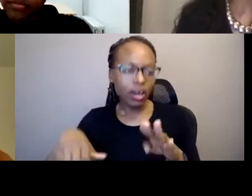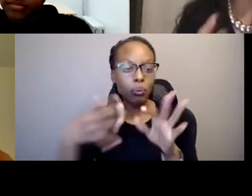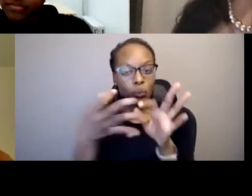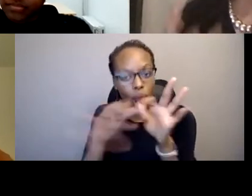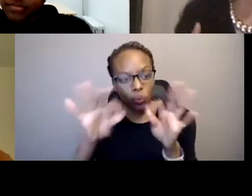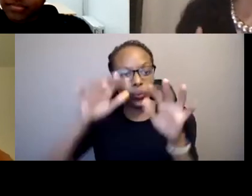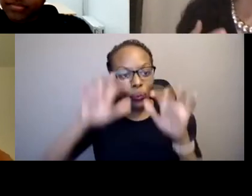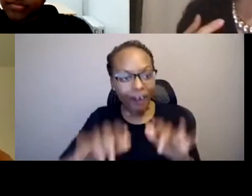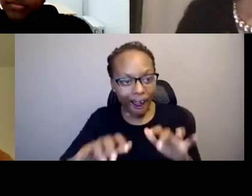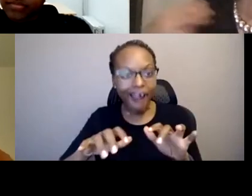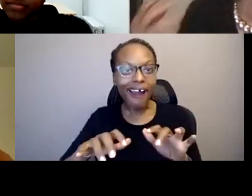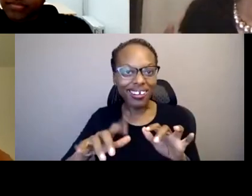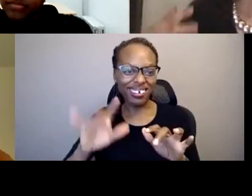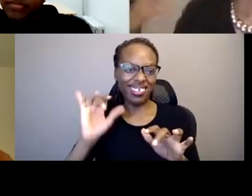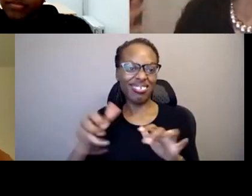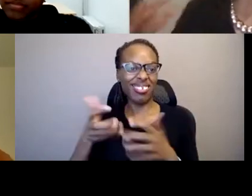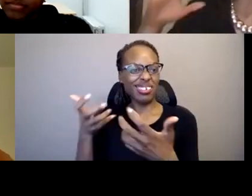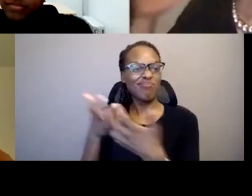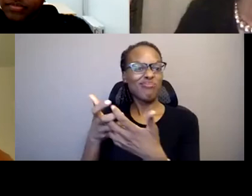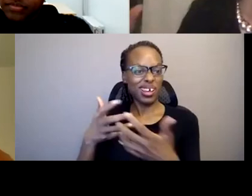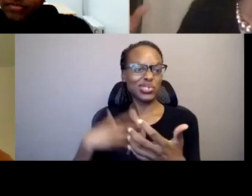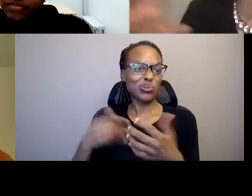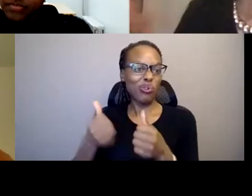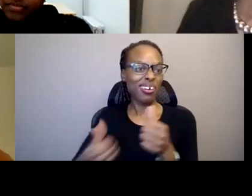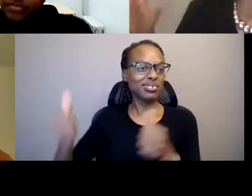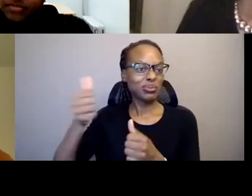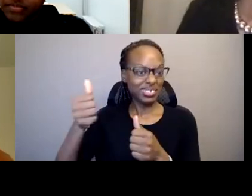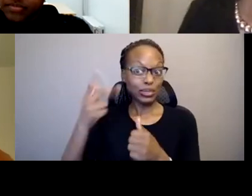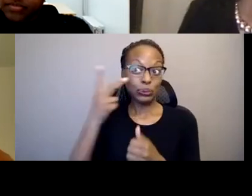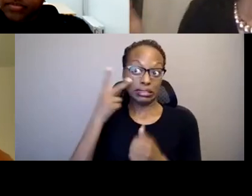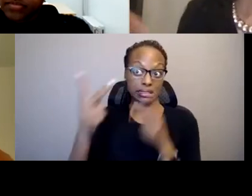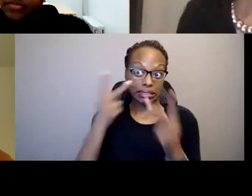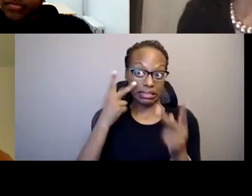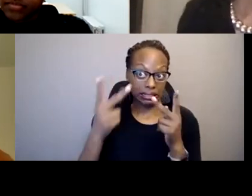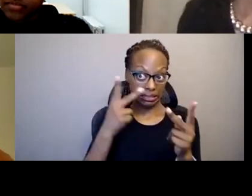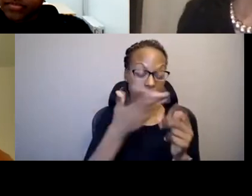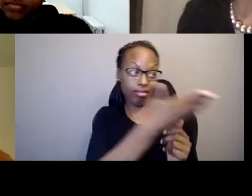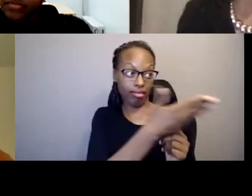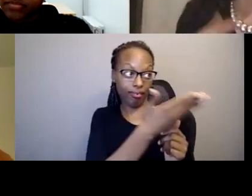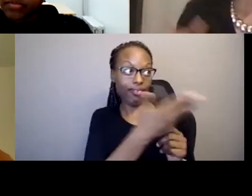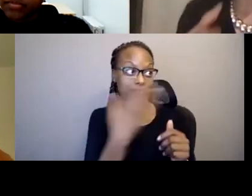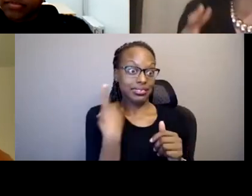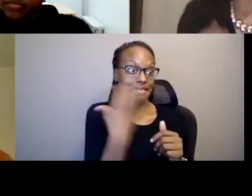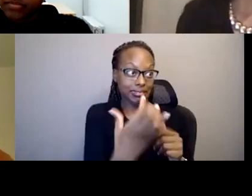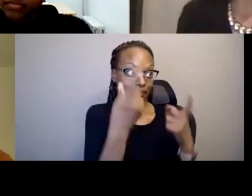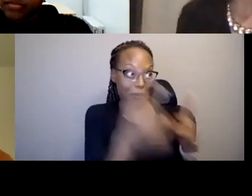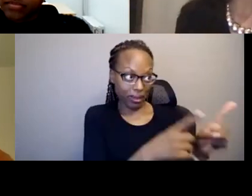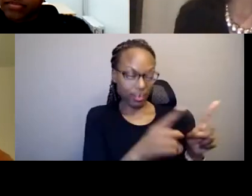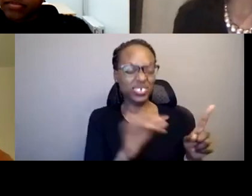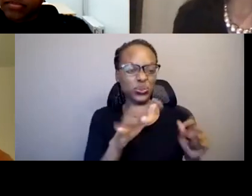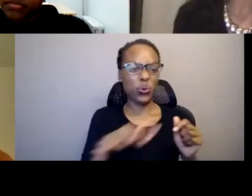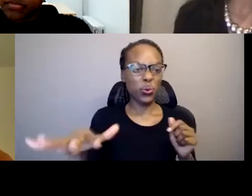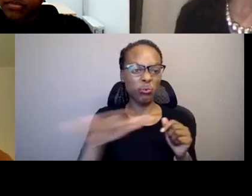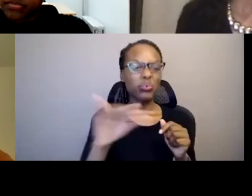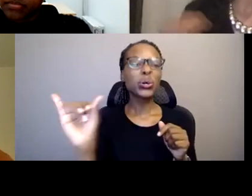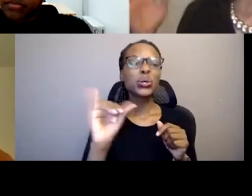right? So while we talk about the rise of white nationalism, white supremacy, and we see visible signs of that in the Capitol and elsewhere around the country, we also know that there's an ideology of